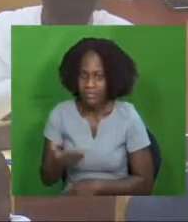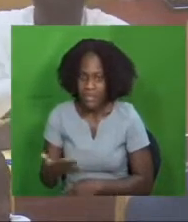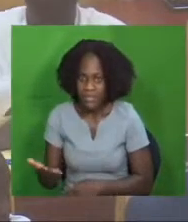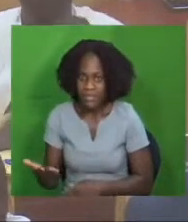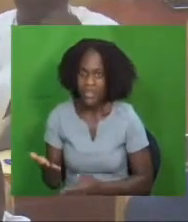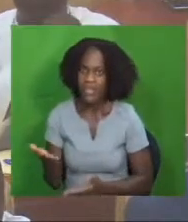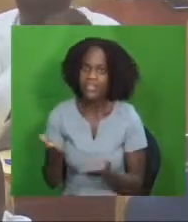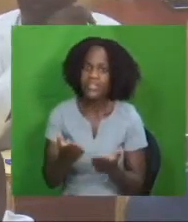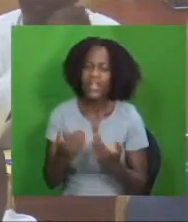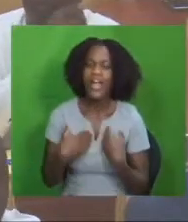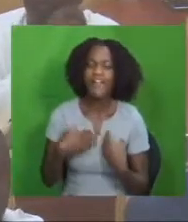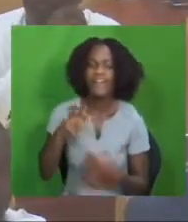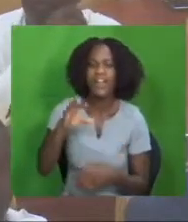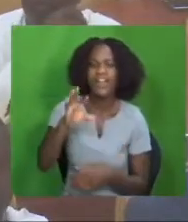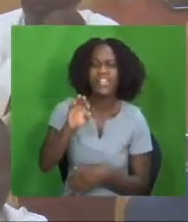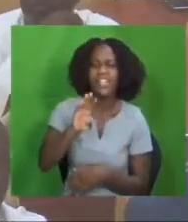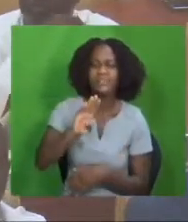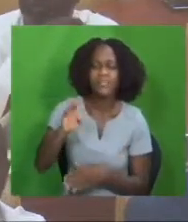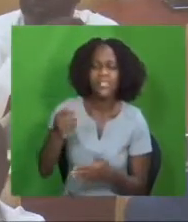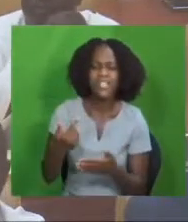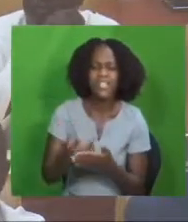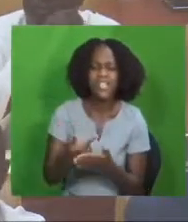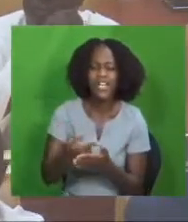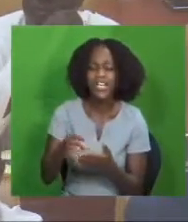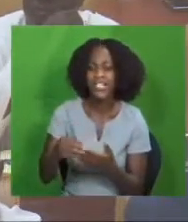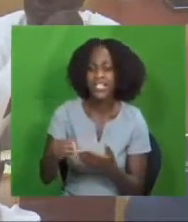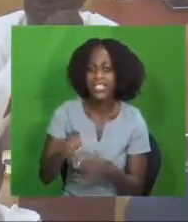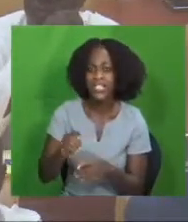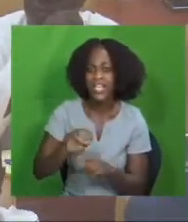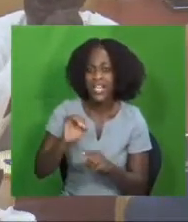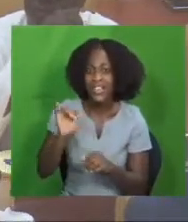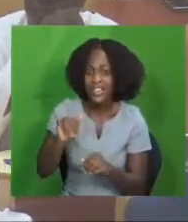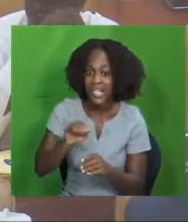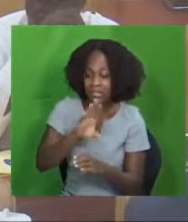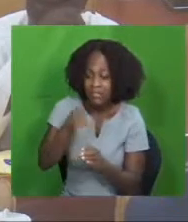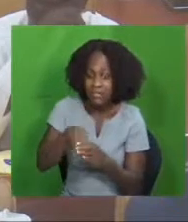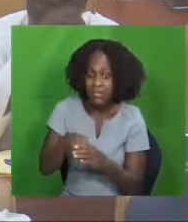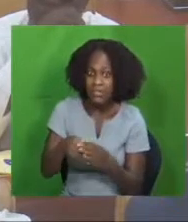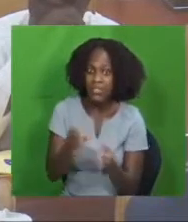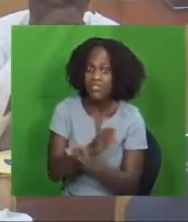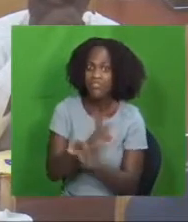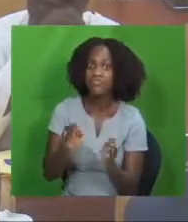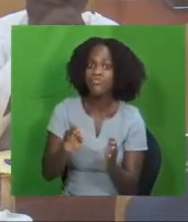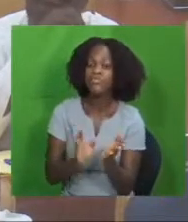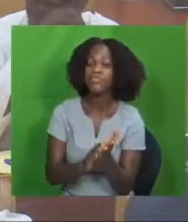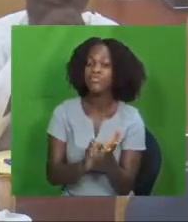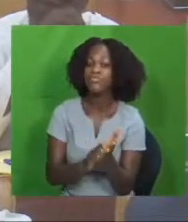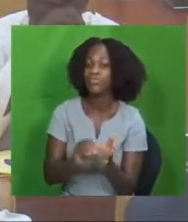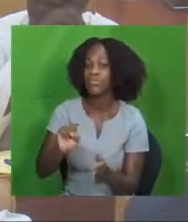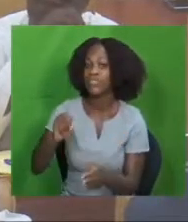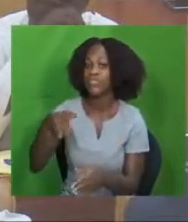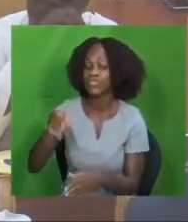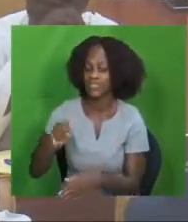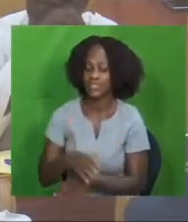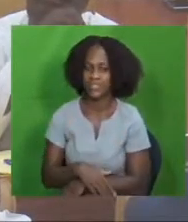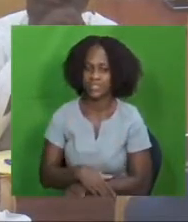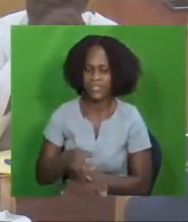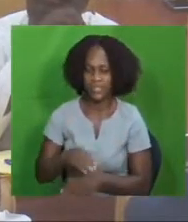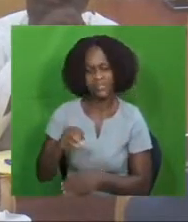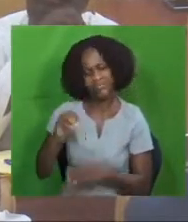9 billion Ghana cedis, but included in that is free SHS. And the president says, even when he says review